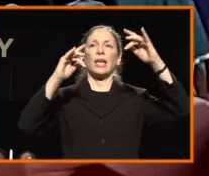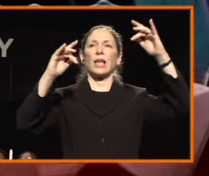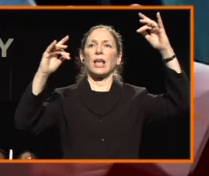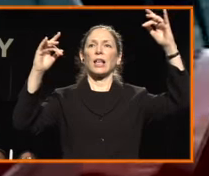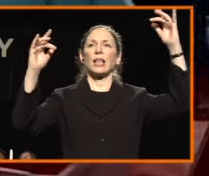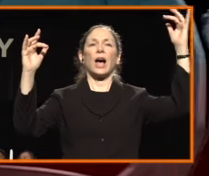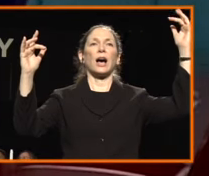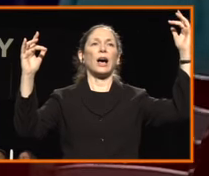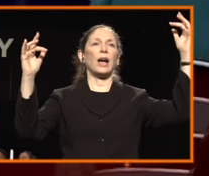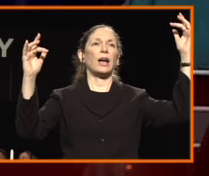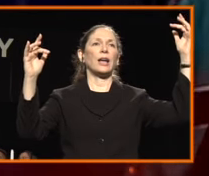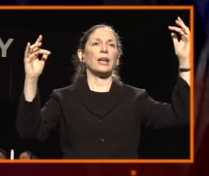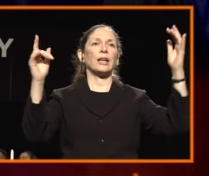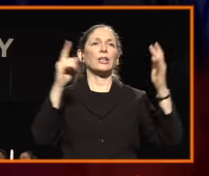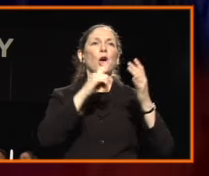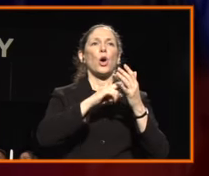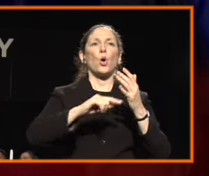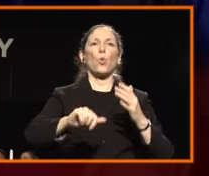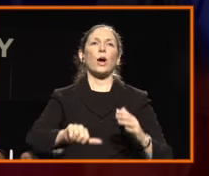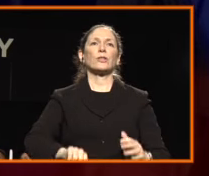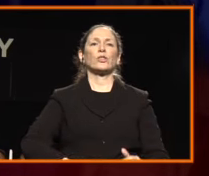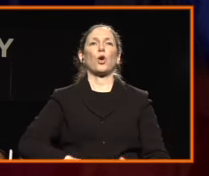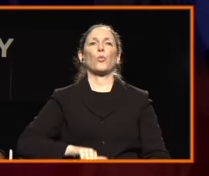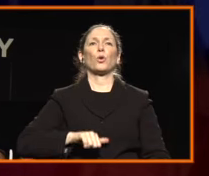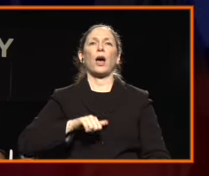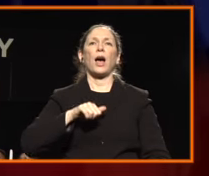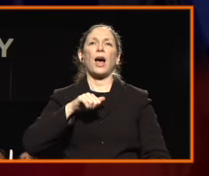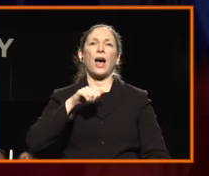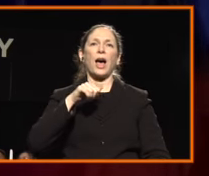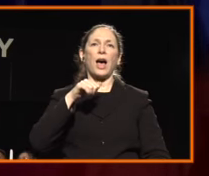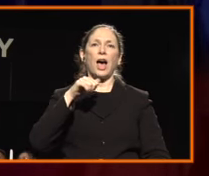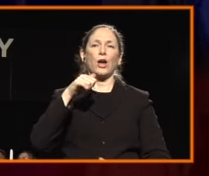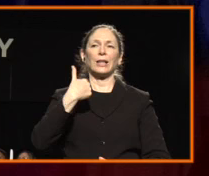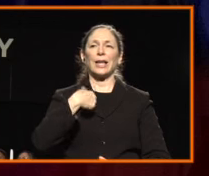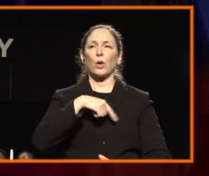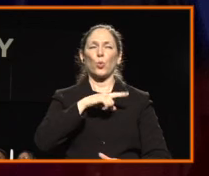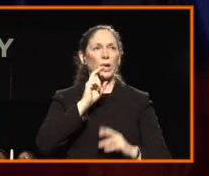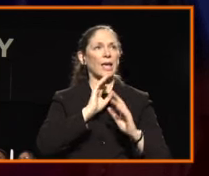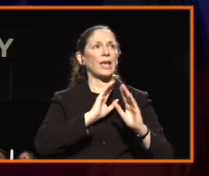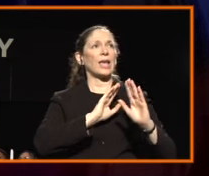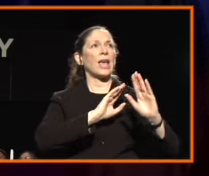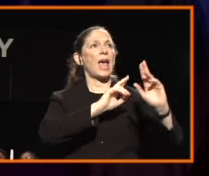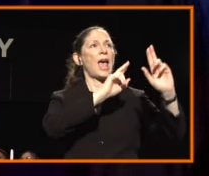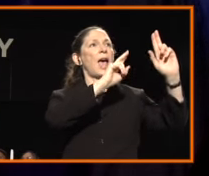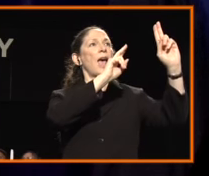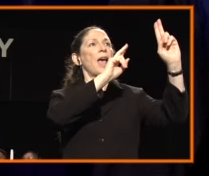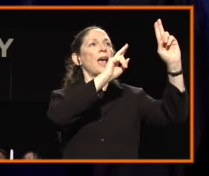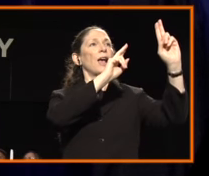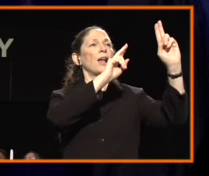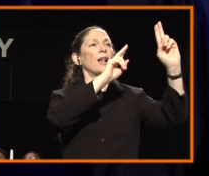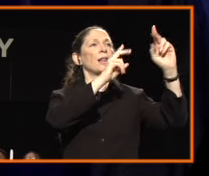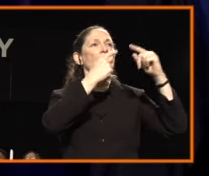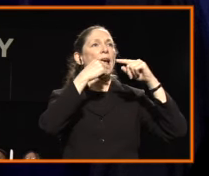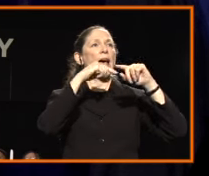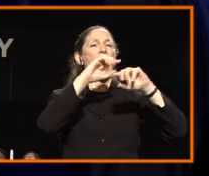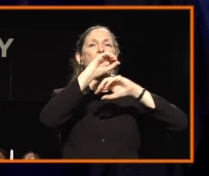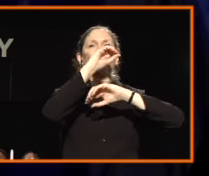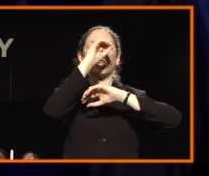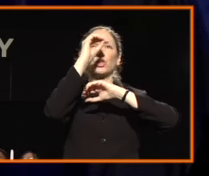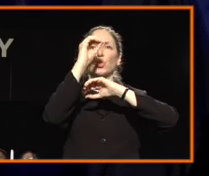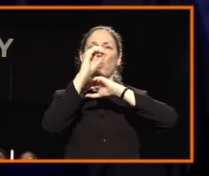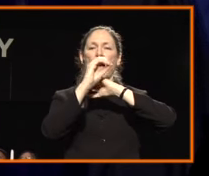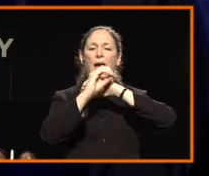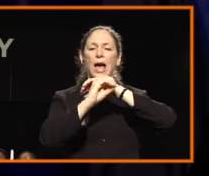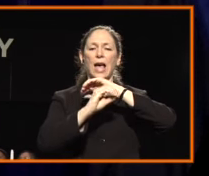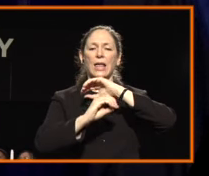early light what so proudly we hailed at